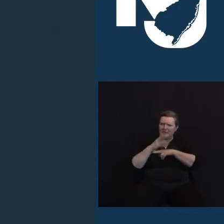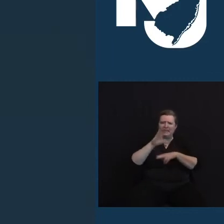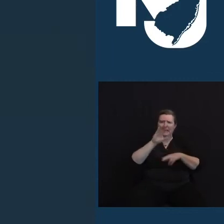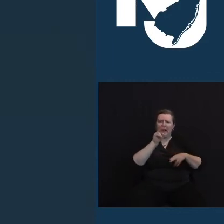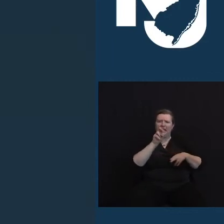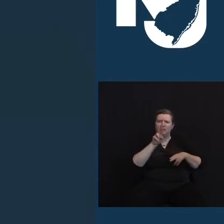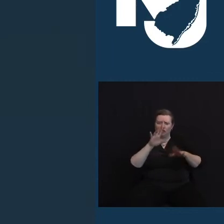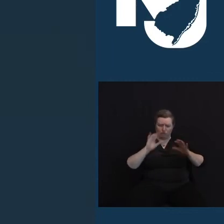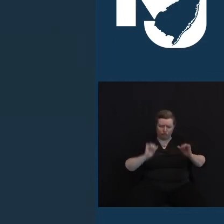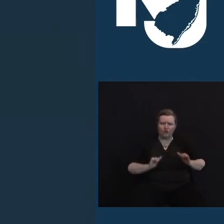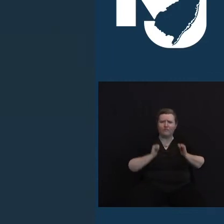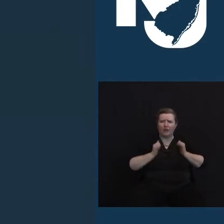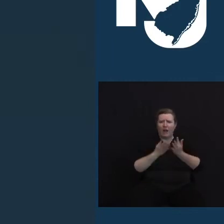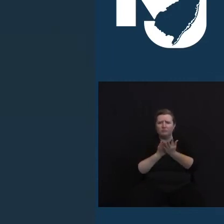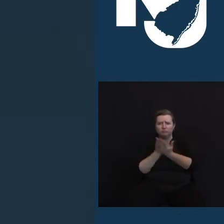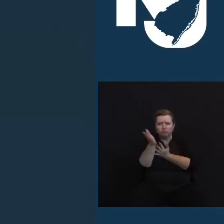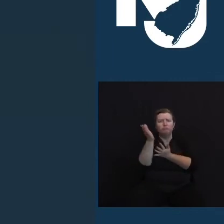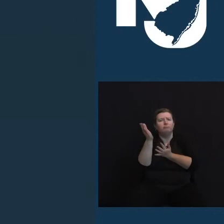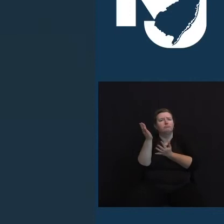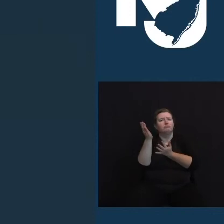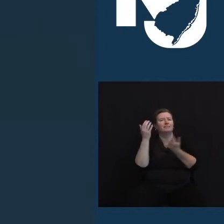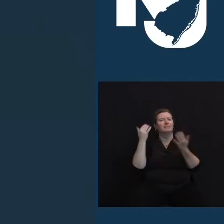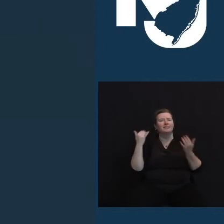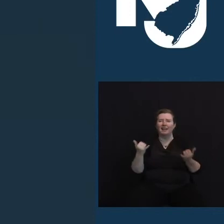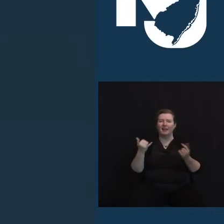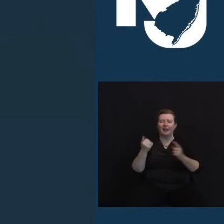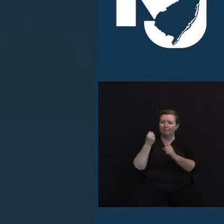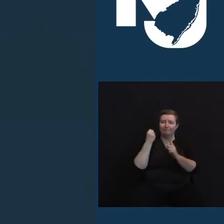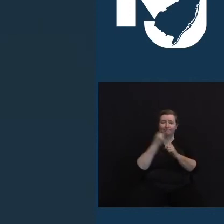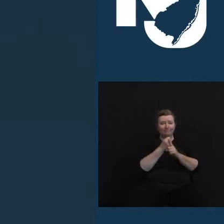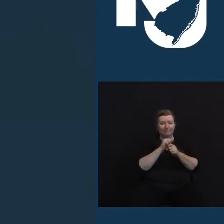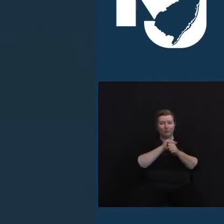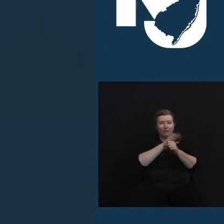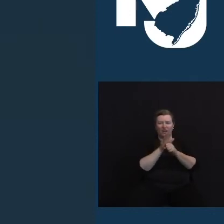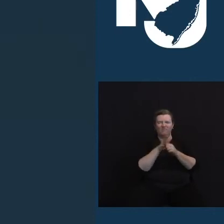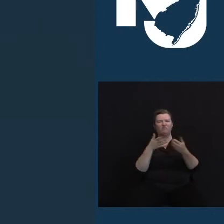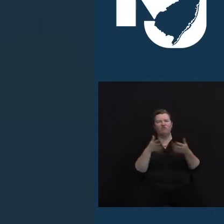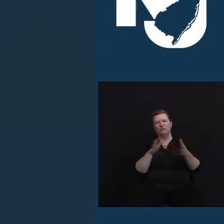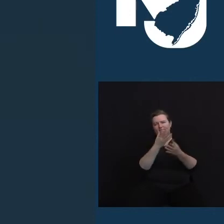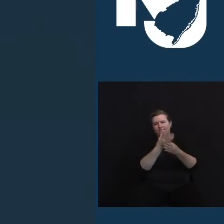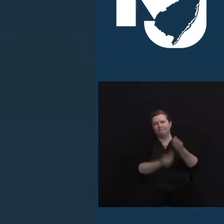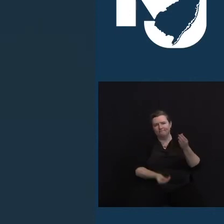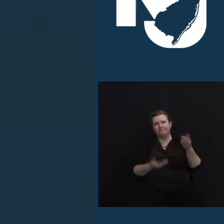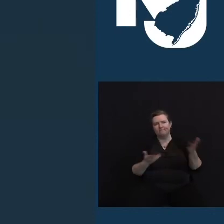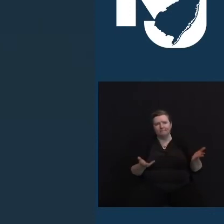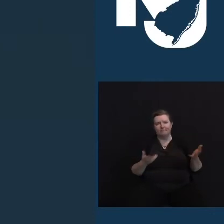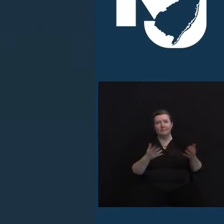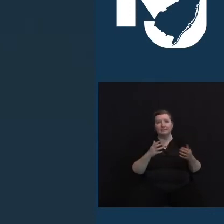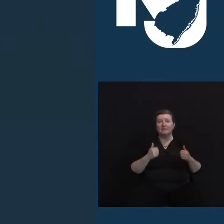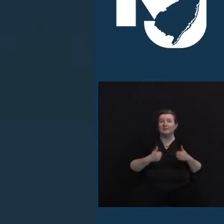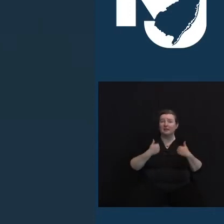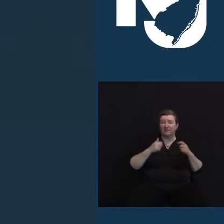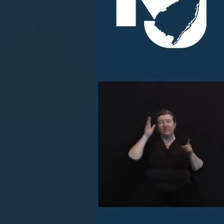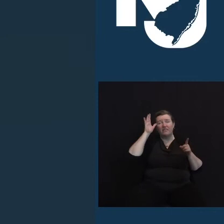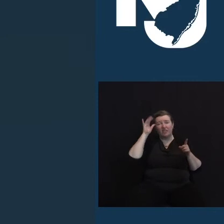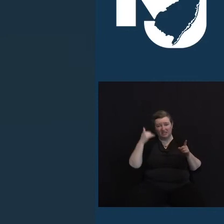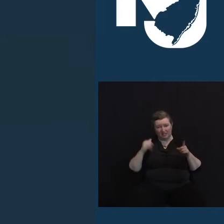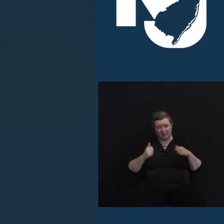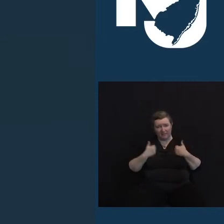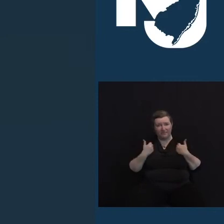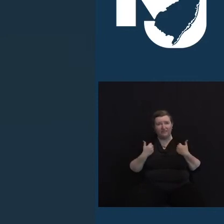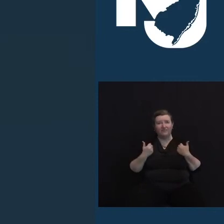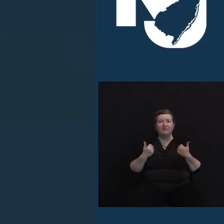free, and only to be gotten by this virus. He's also survived by his dad, Anthony. Keep him in your prayers. His